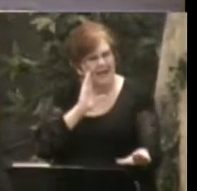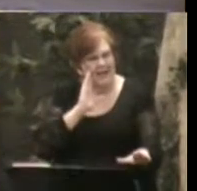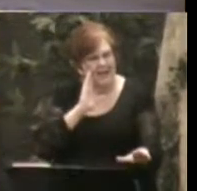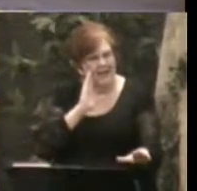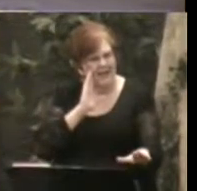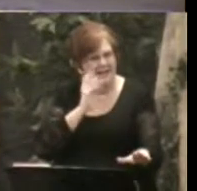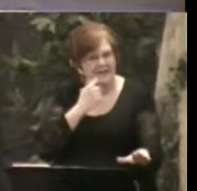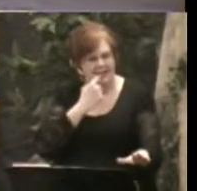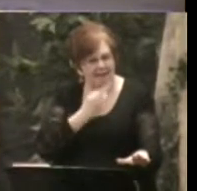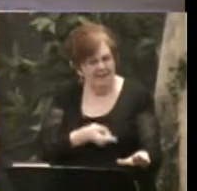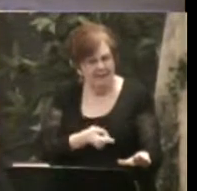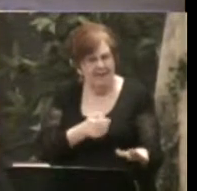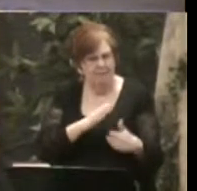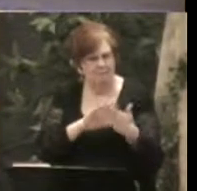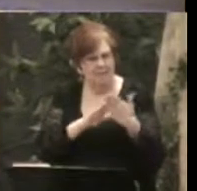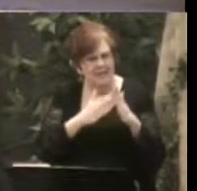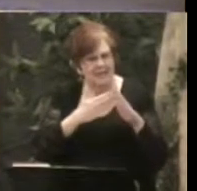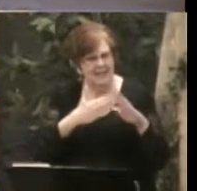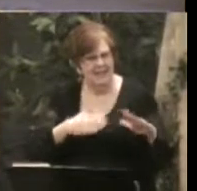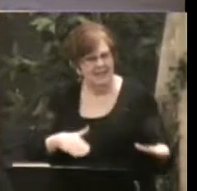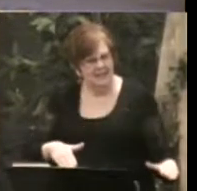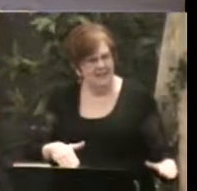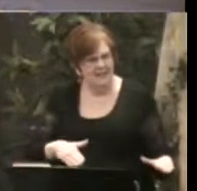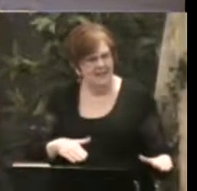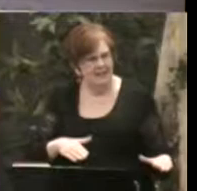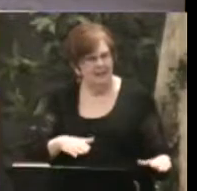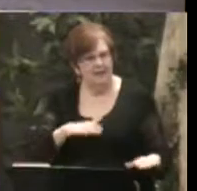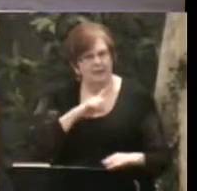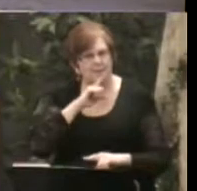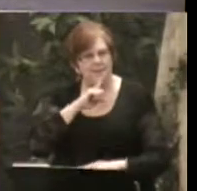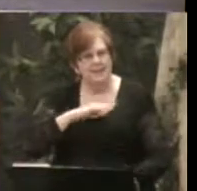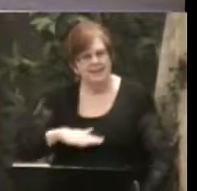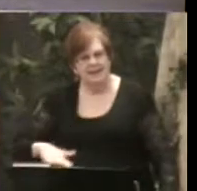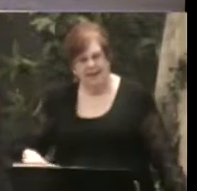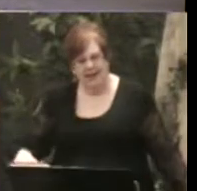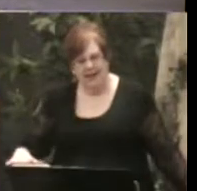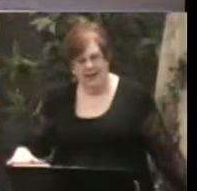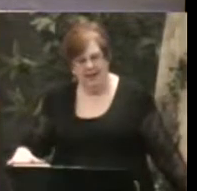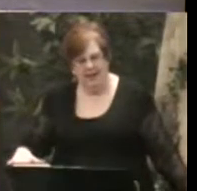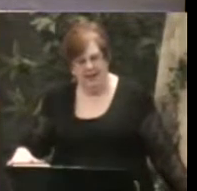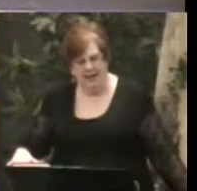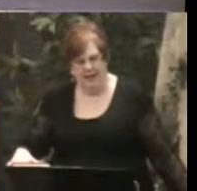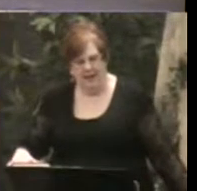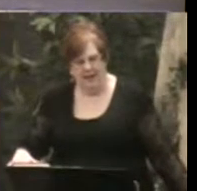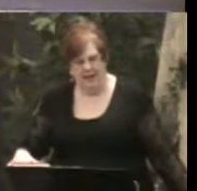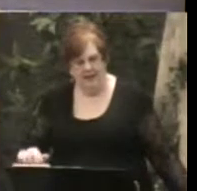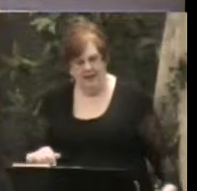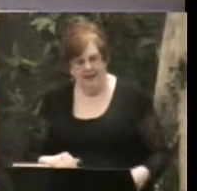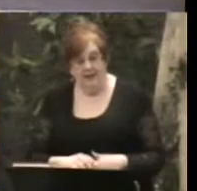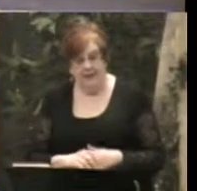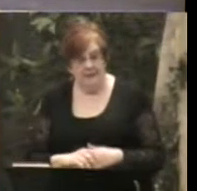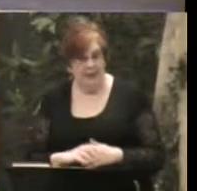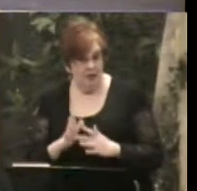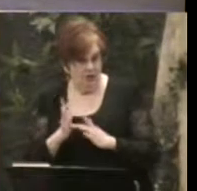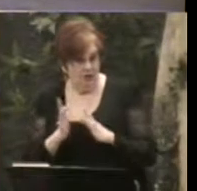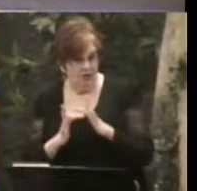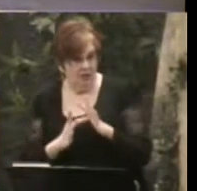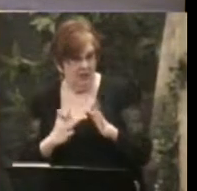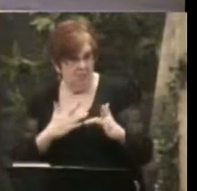"Peace, be still." Does Jesus